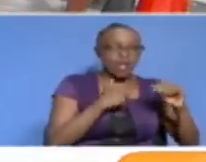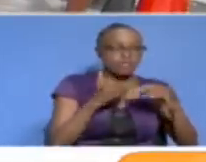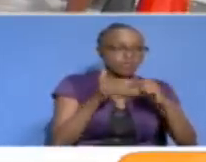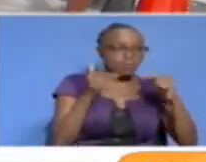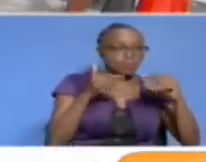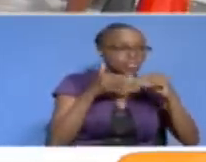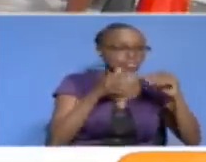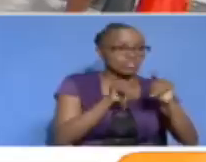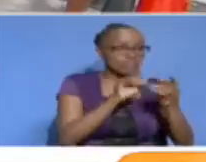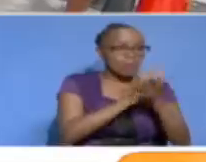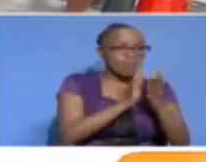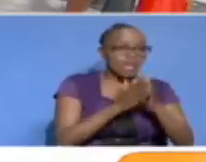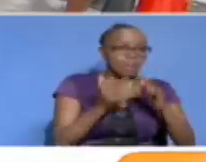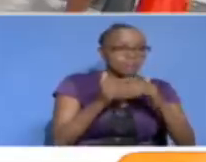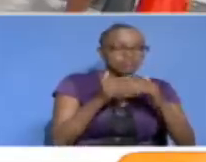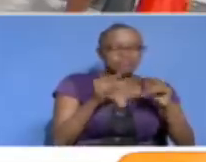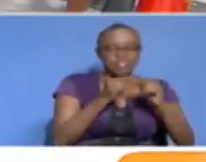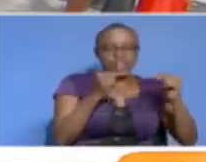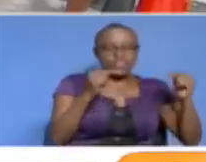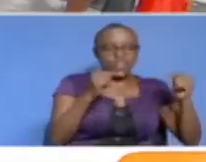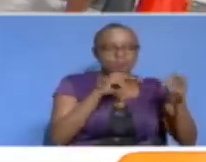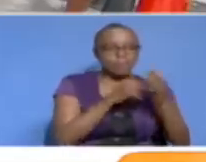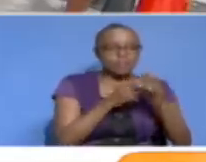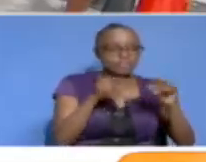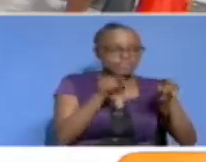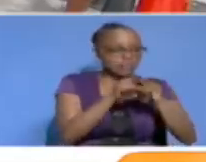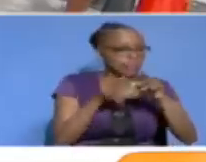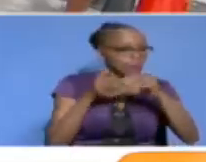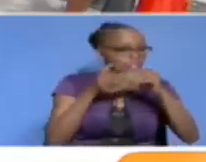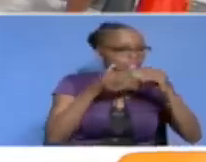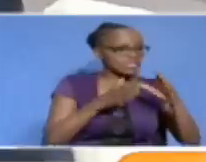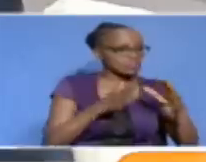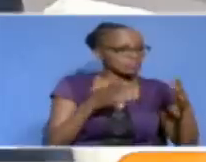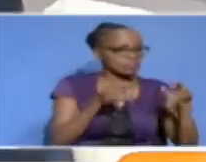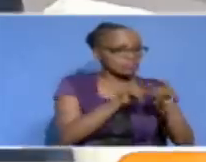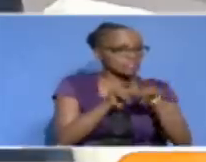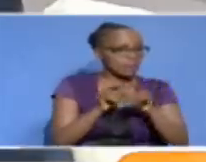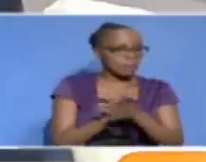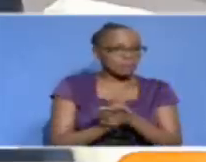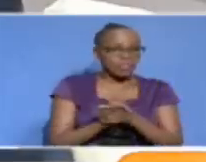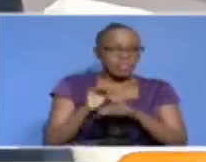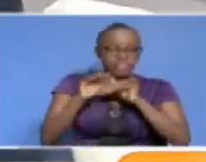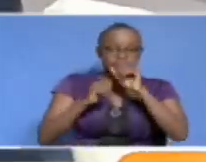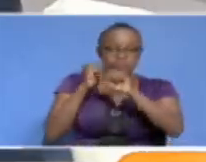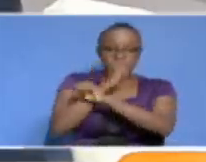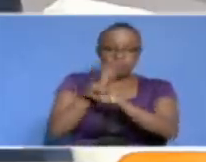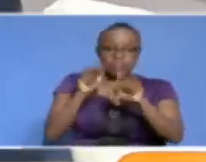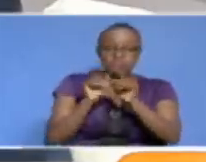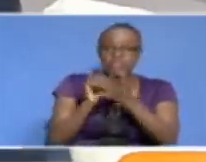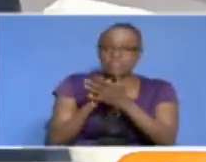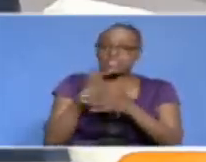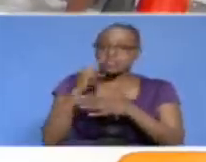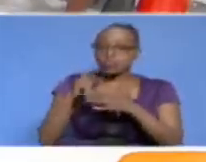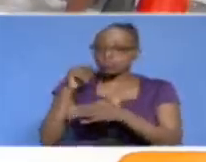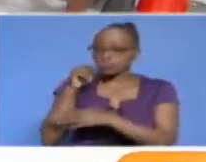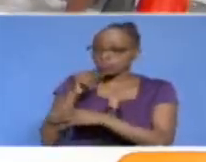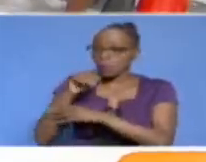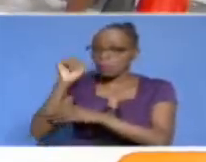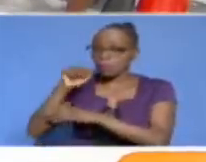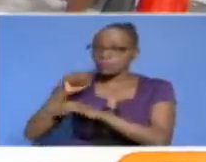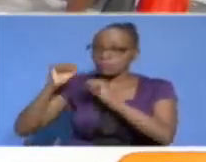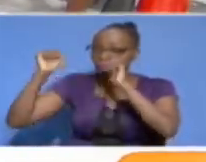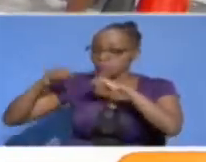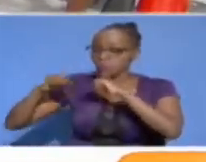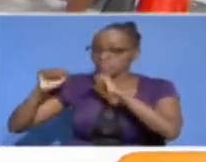leader. Even if I become the leader of official position, even that is leadership. You know, Deputy President William Ruto has hinted that you could be a